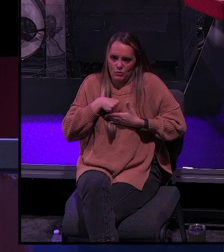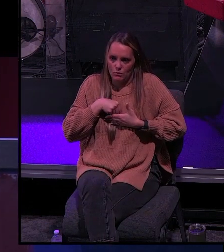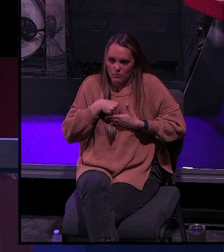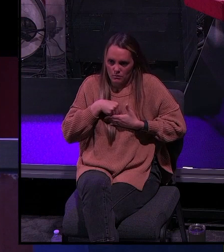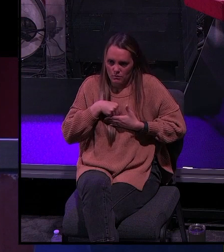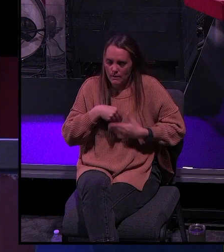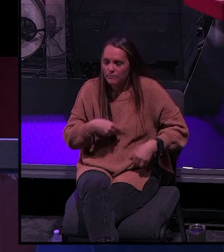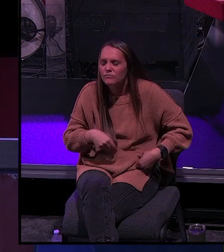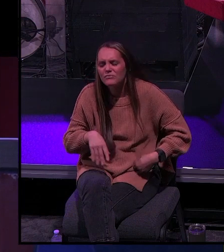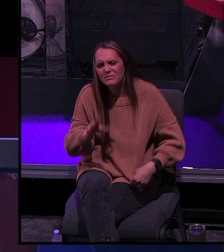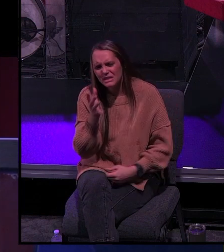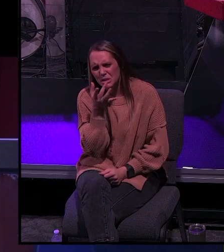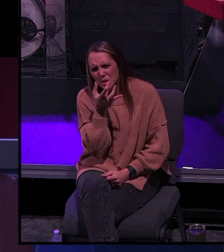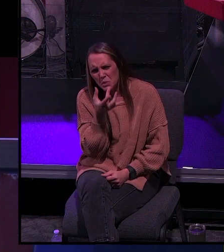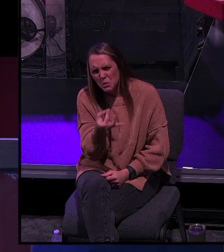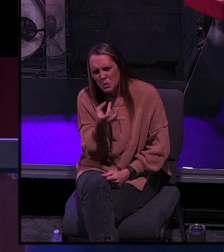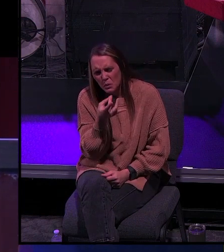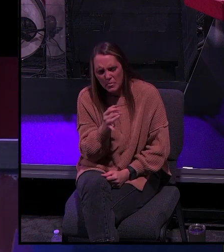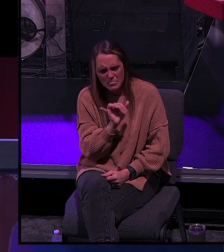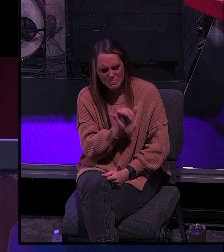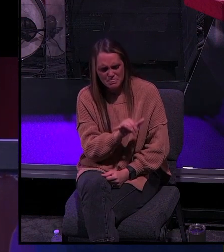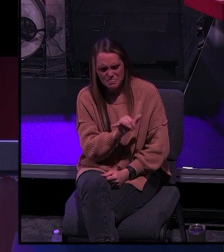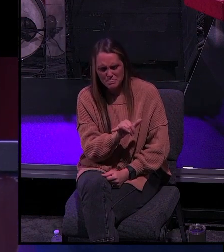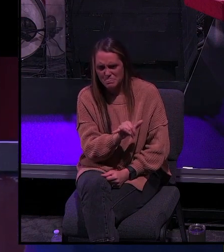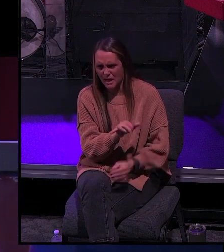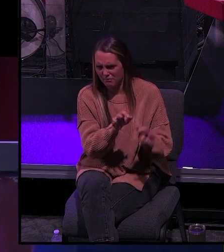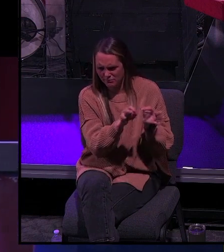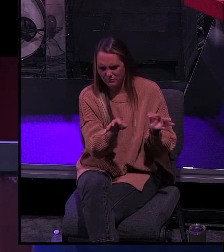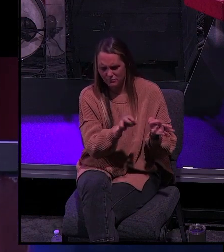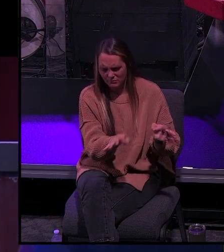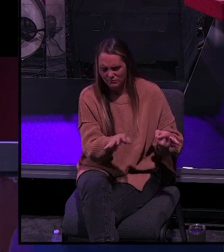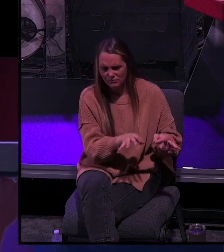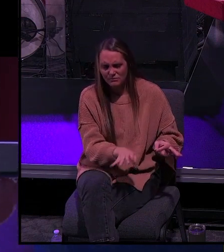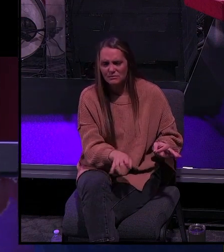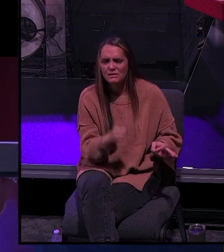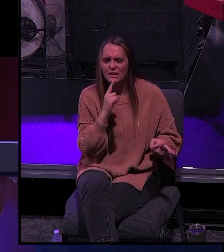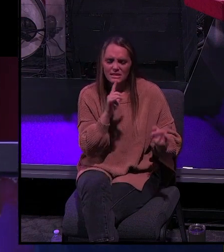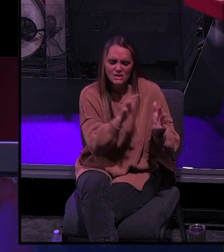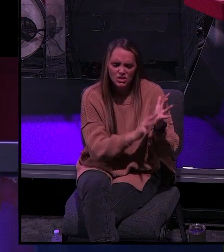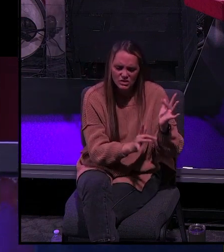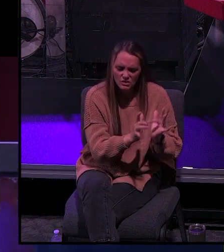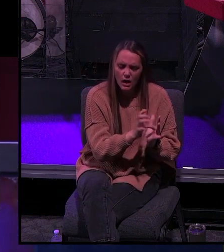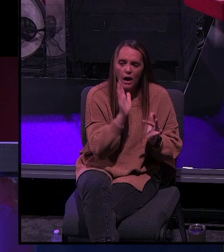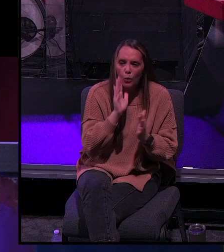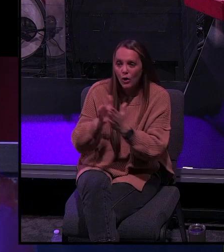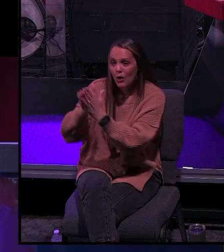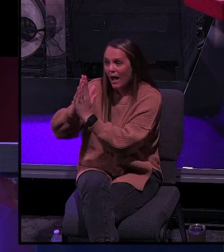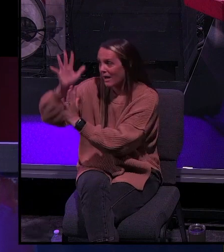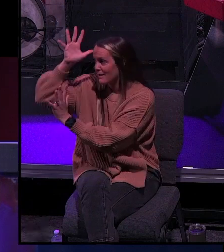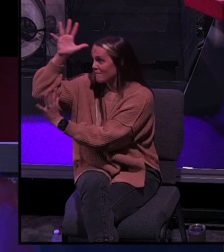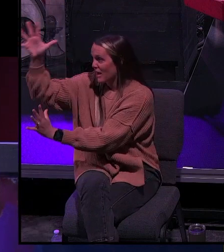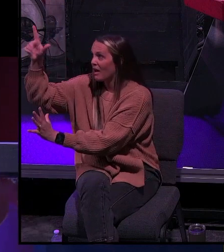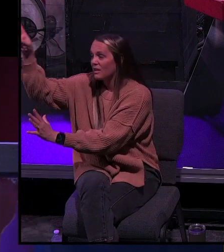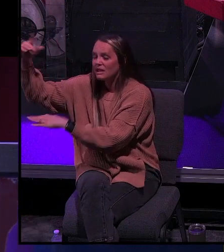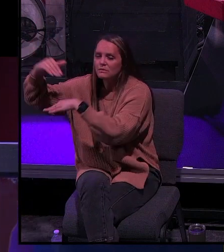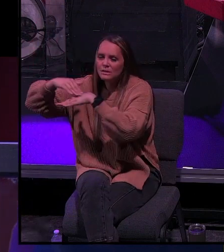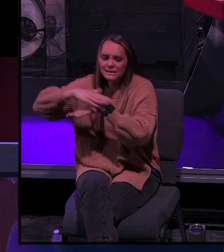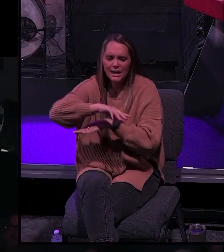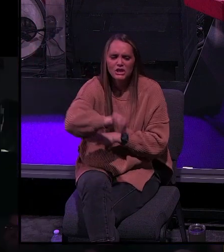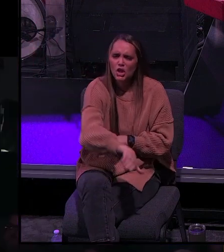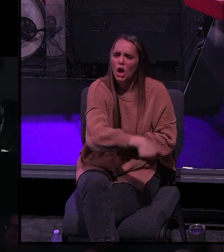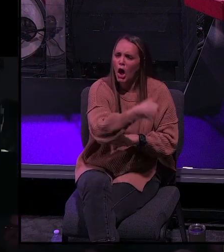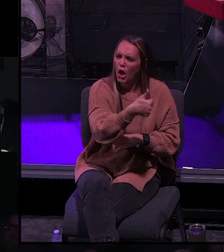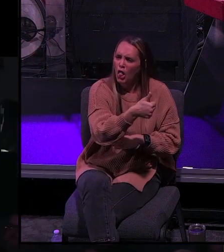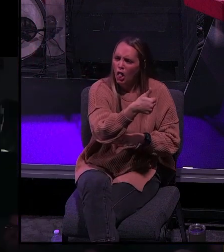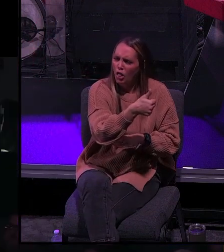Now, what's interesting in the original language there is where Jesus says, I will ask the Father and He will send another advocate. Like in our English language,